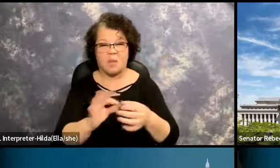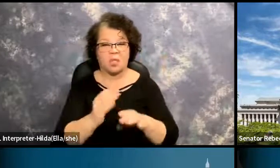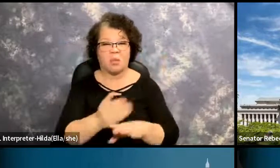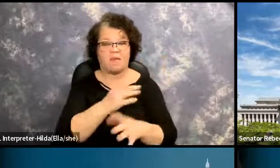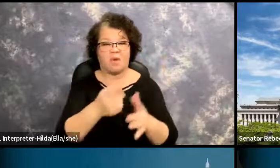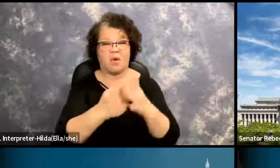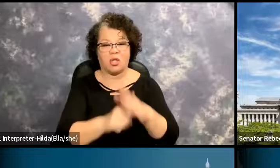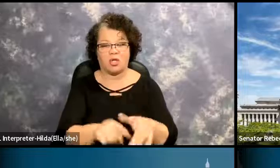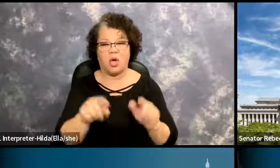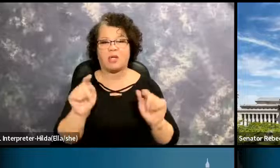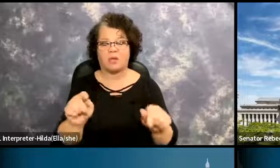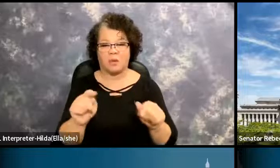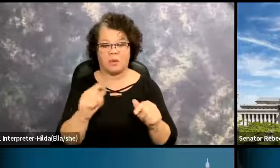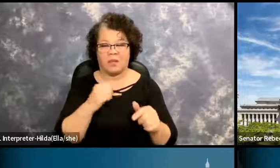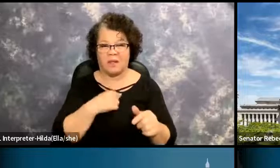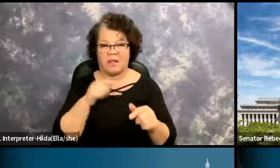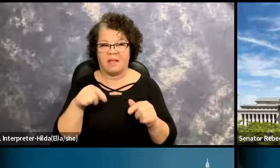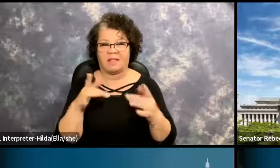my apologies.